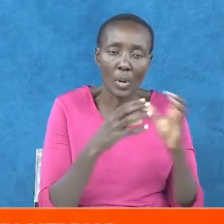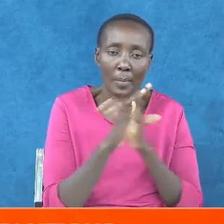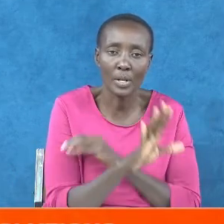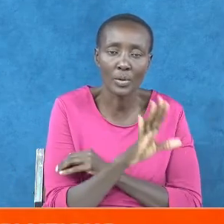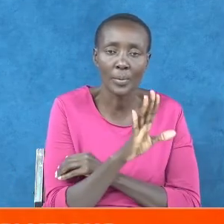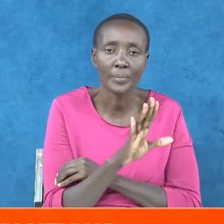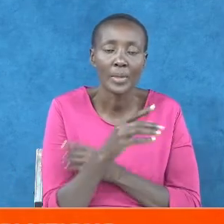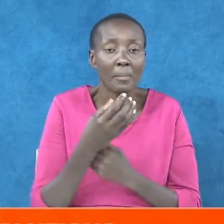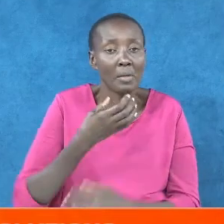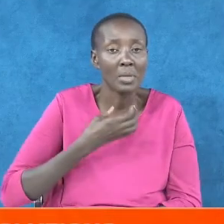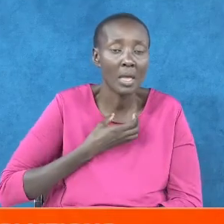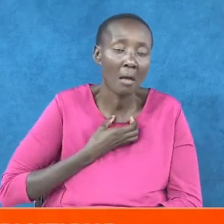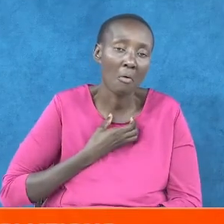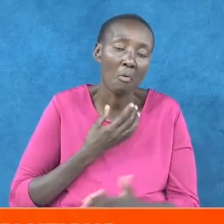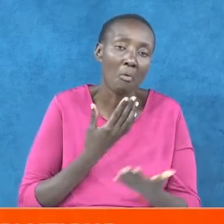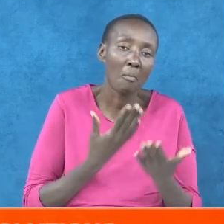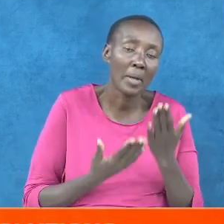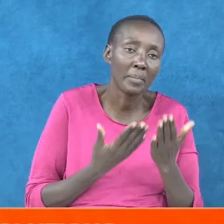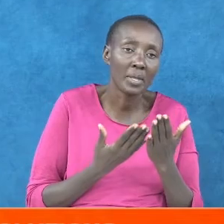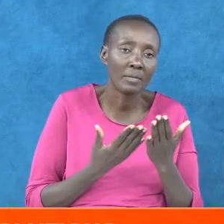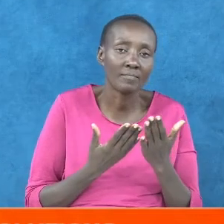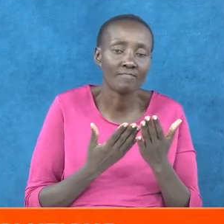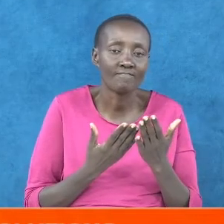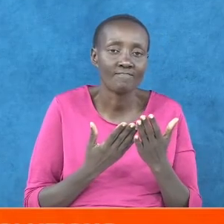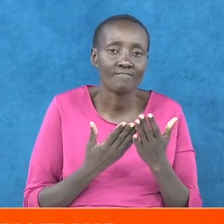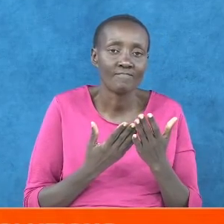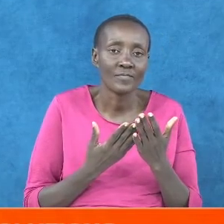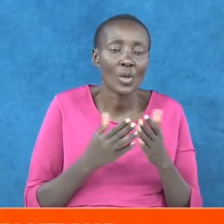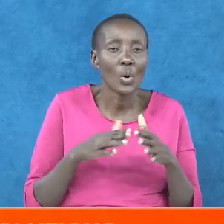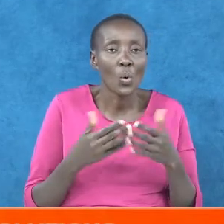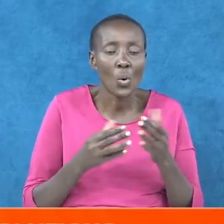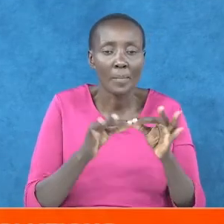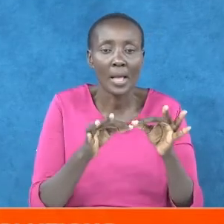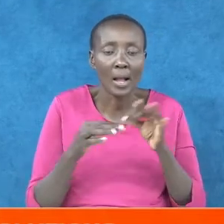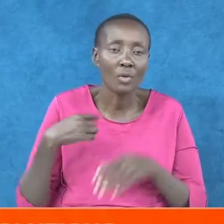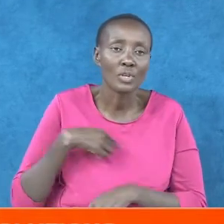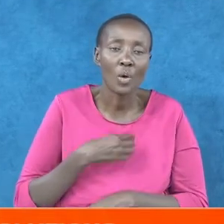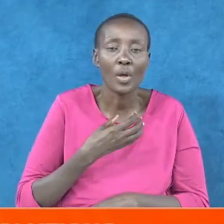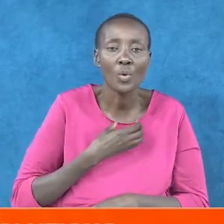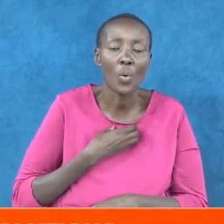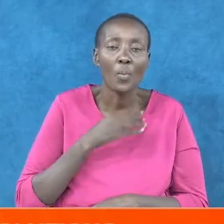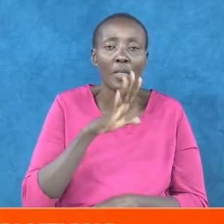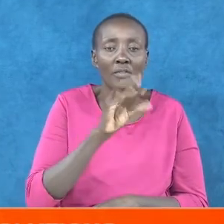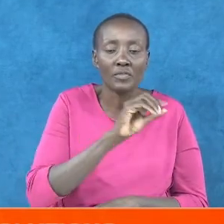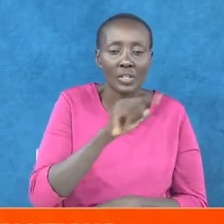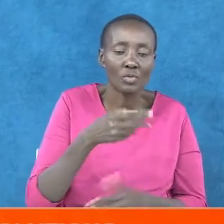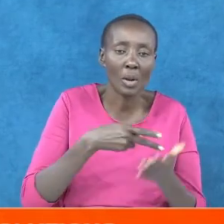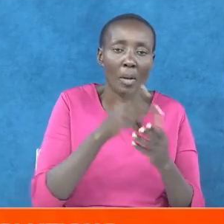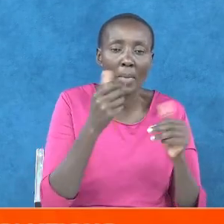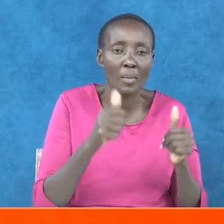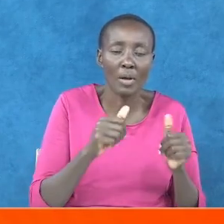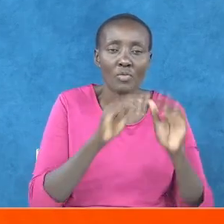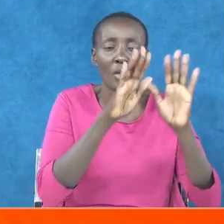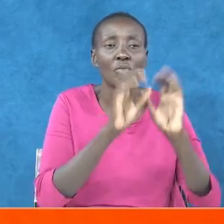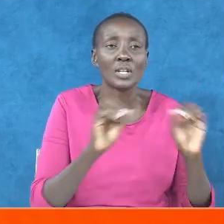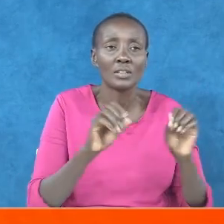what I owe you is, for example, in our account, you owe me 50,000 shillings that you haven't paid. It won't make sense for